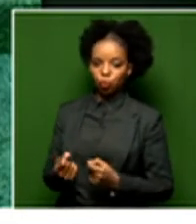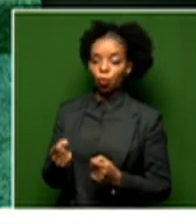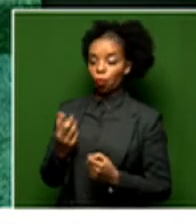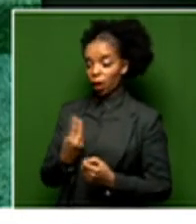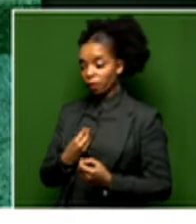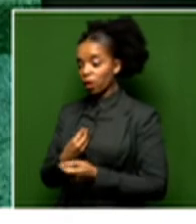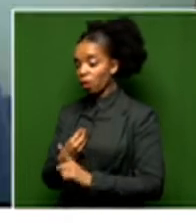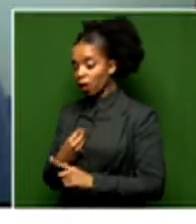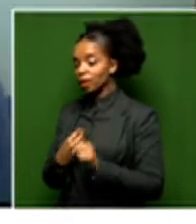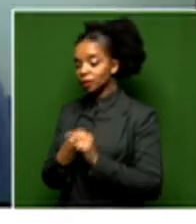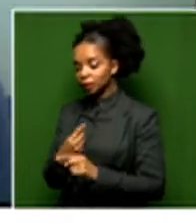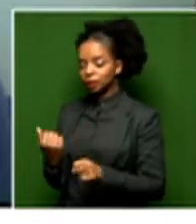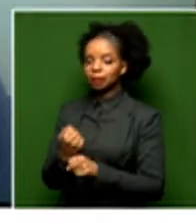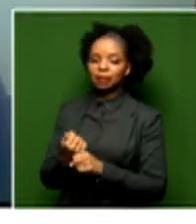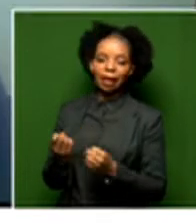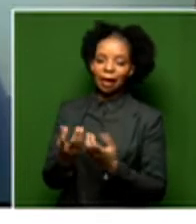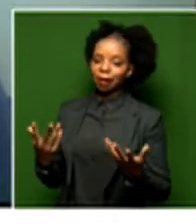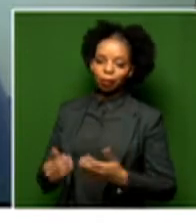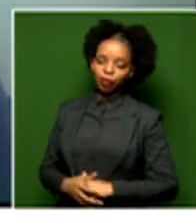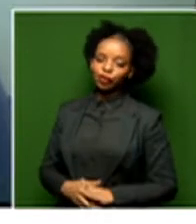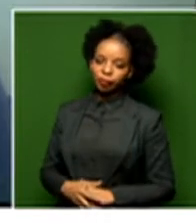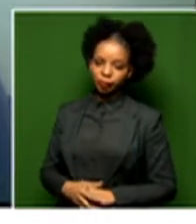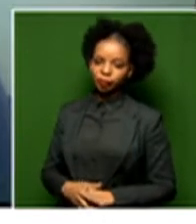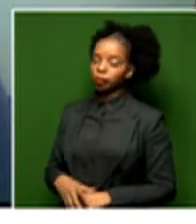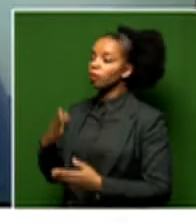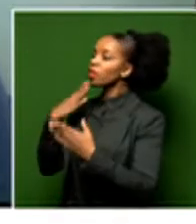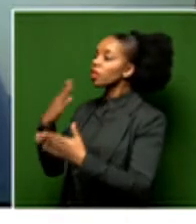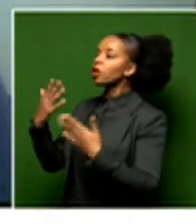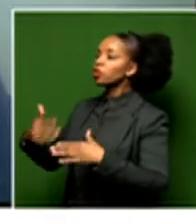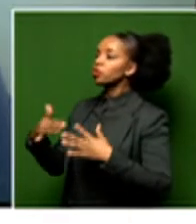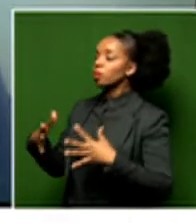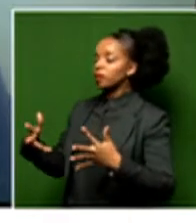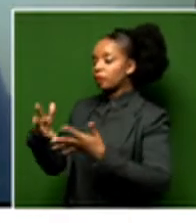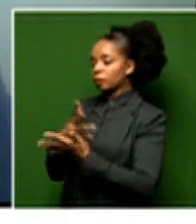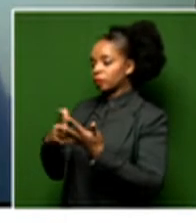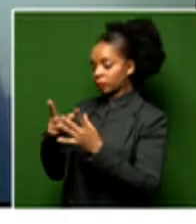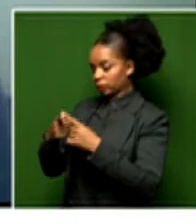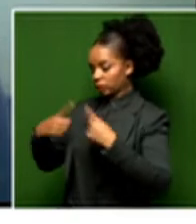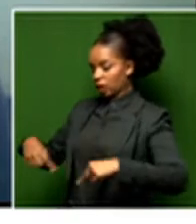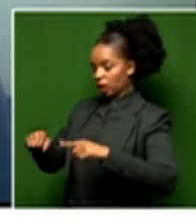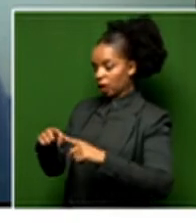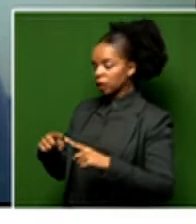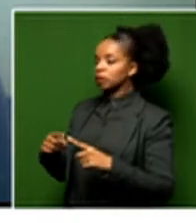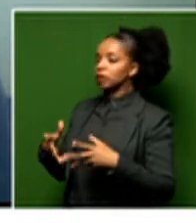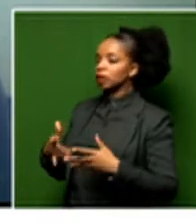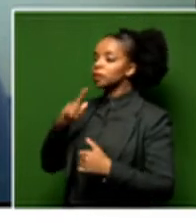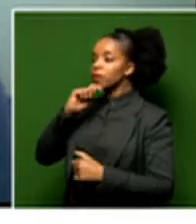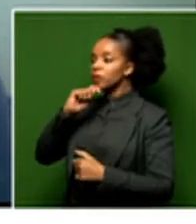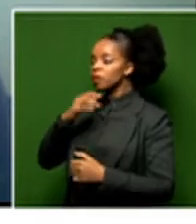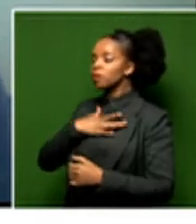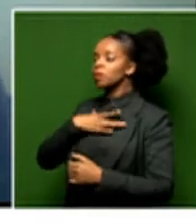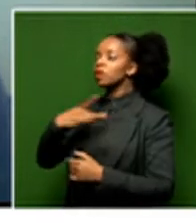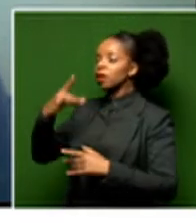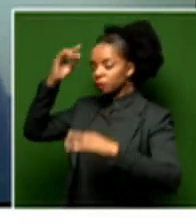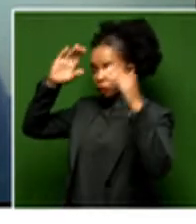Okay. All right. Siyanda, thank you so much for chatting to us this morning, man. We absolutely love your creativity and your ingenuity. You certainly have shown